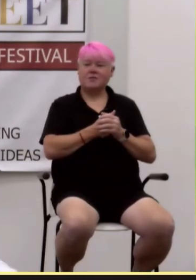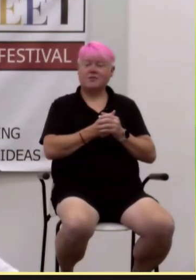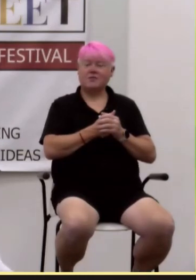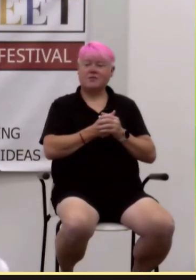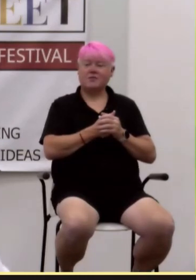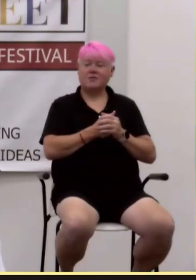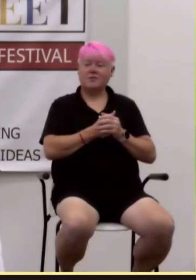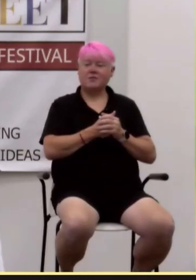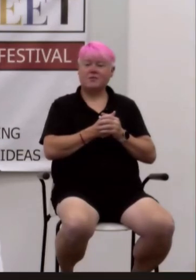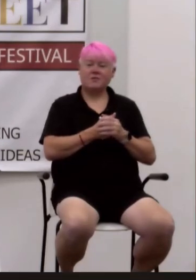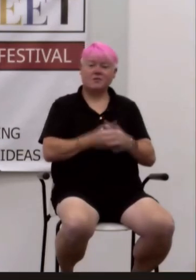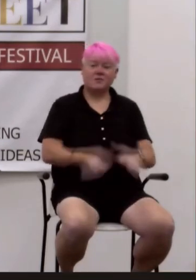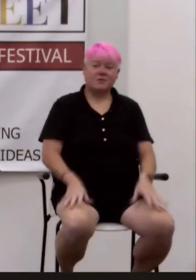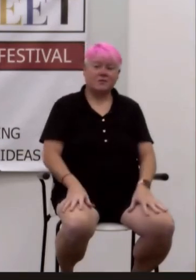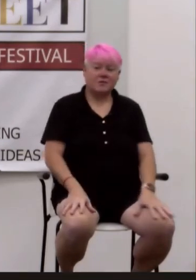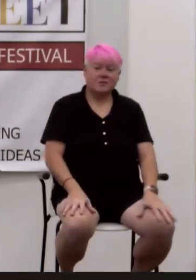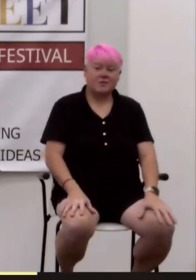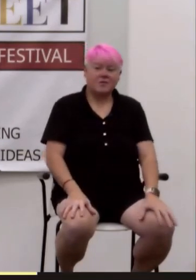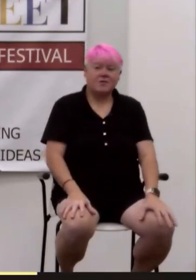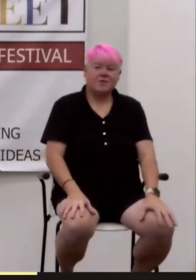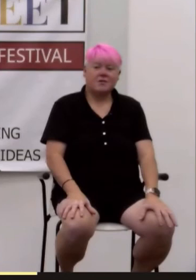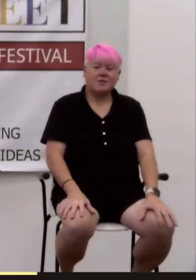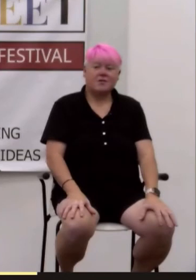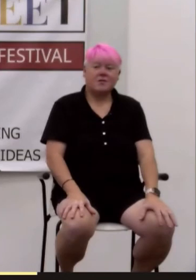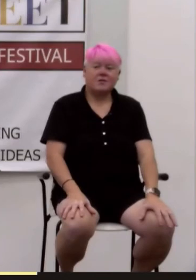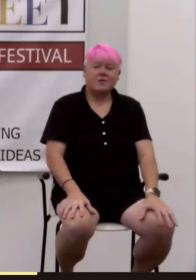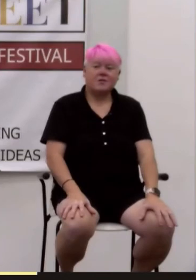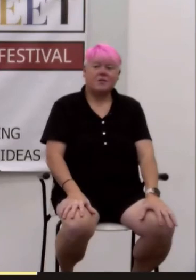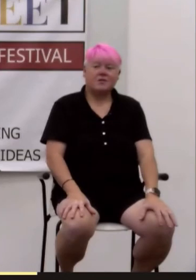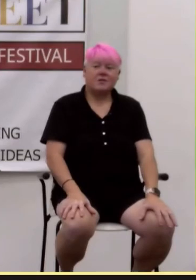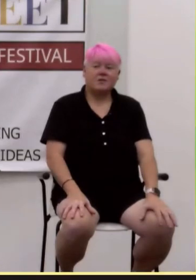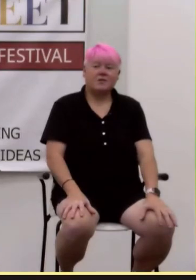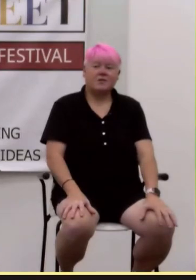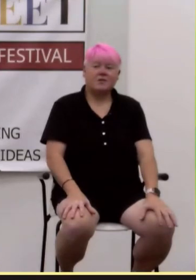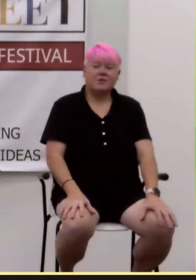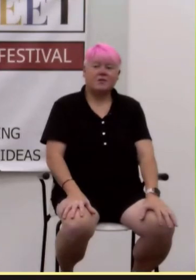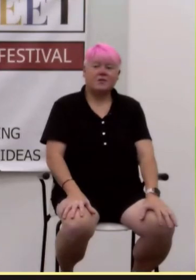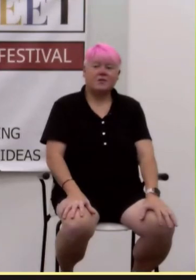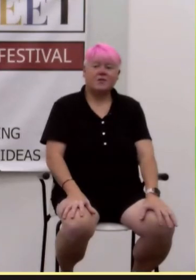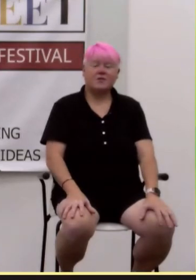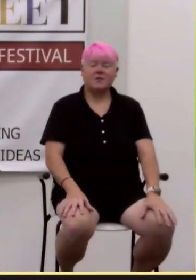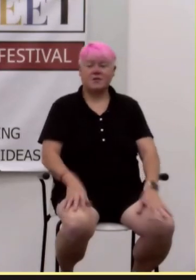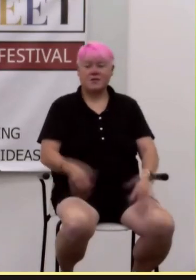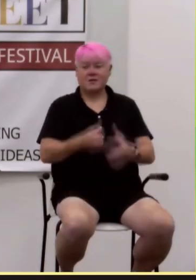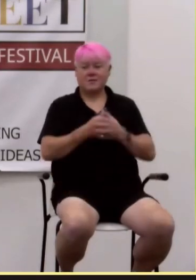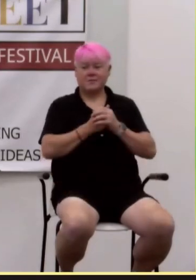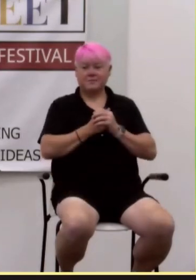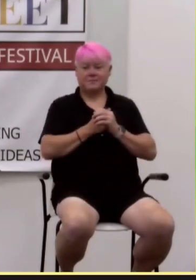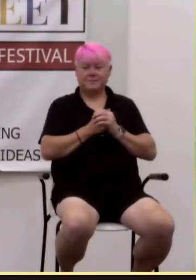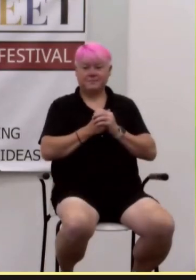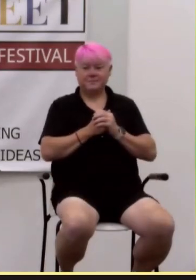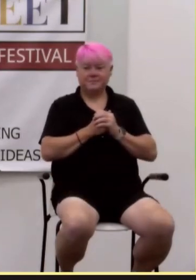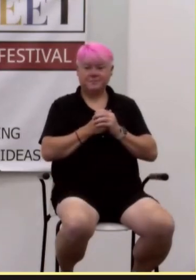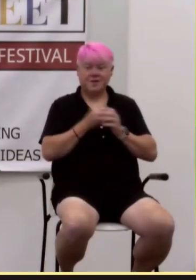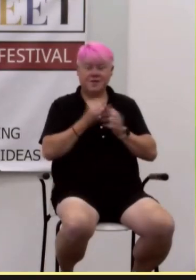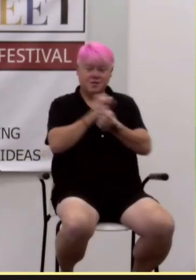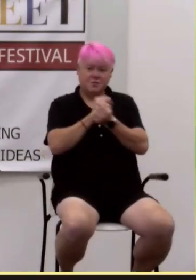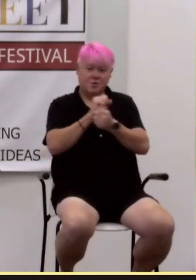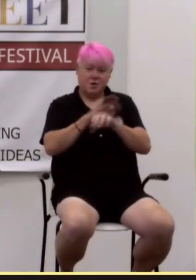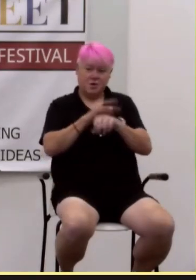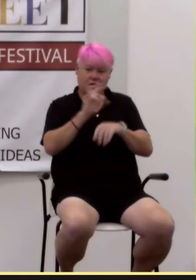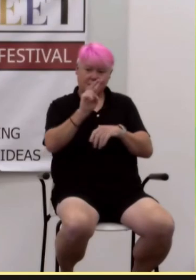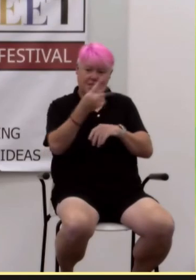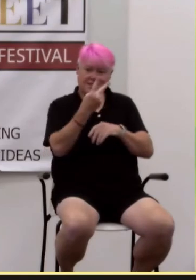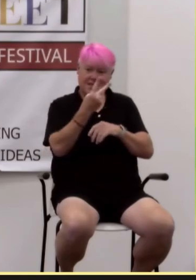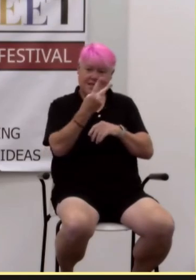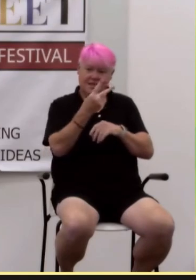another one that I missed? Let me see. Let me see. Oh, maybe I did. Did you? Oh, yeah. Here's one right here. Did you work on the second novel